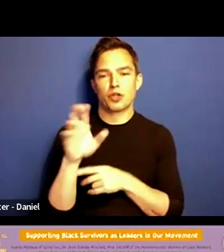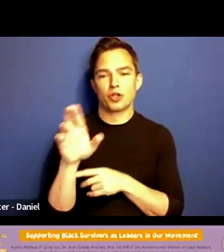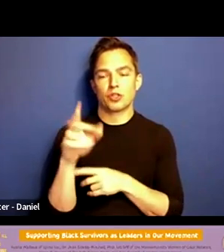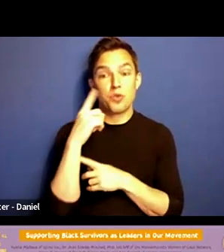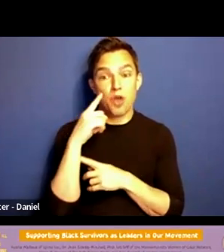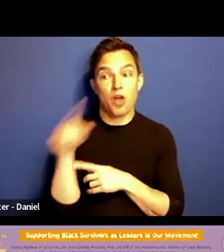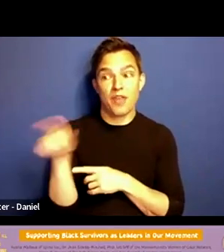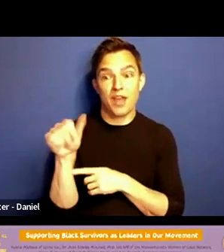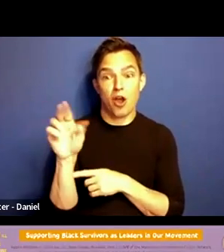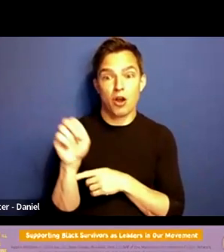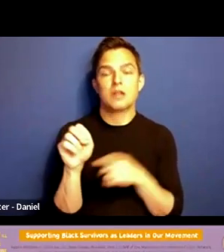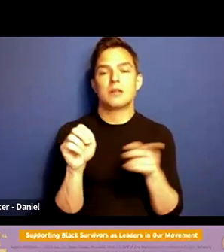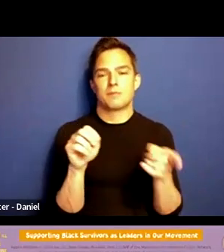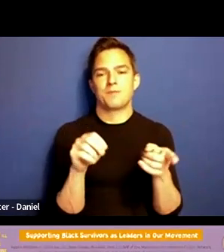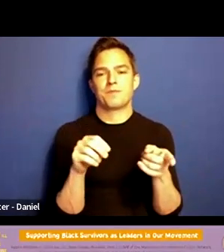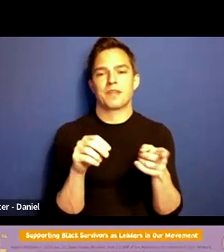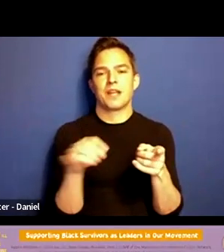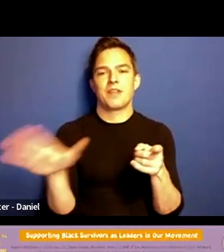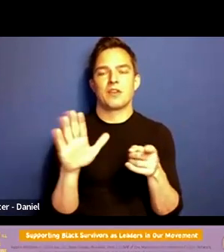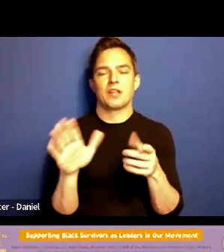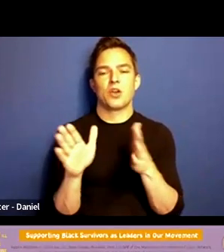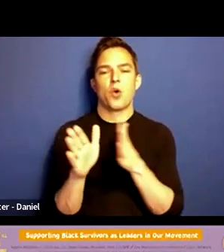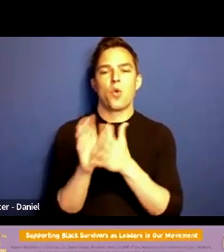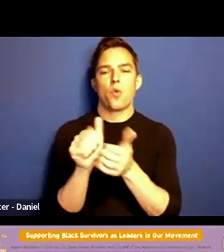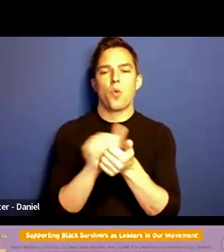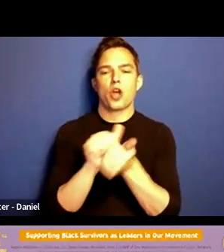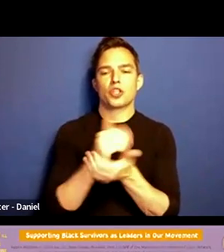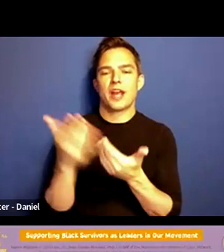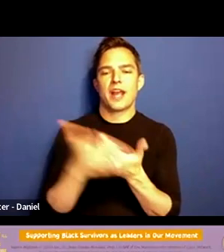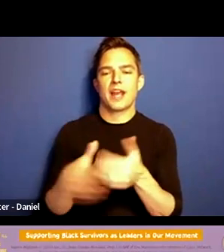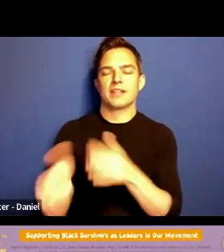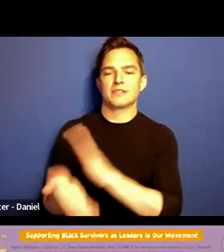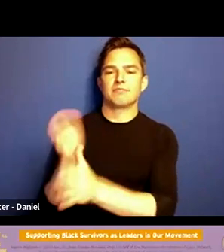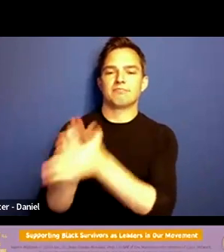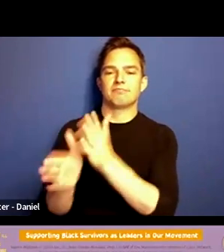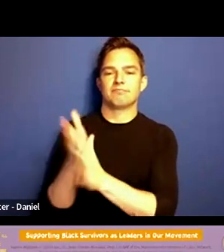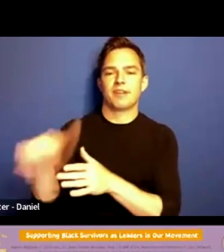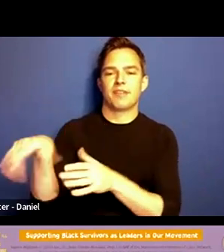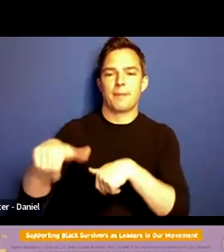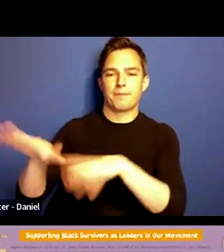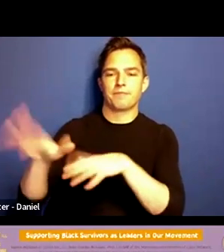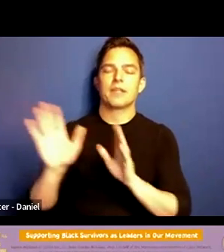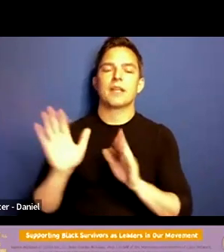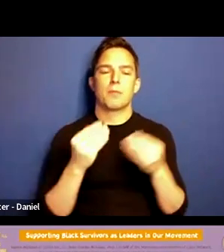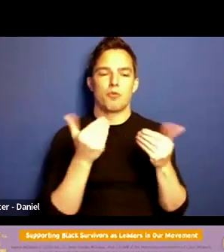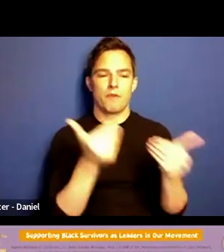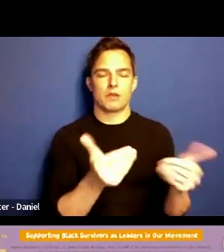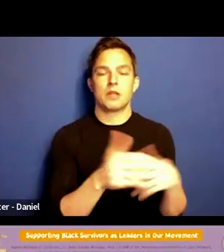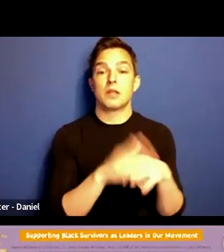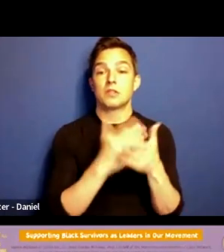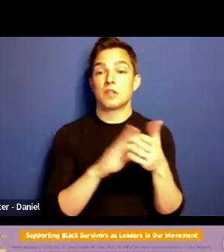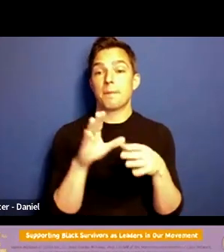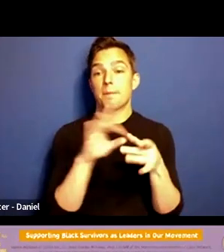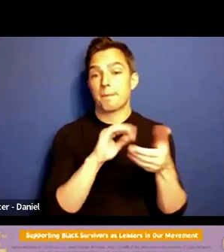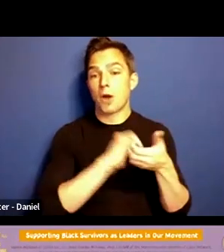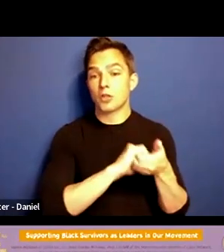right? And being able to like wash your hands of them and move on. And you may have to end certain partnerships or certain business relationships